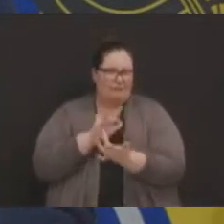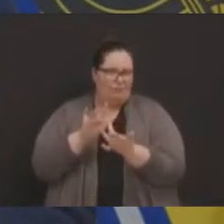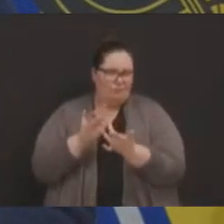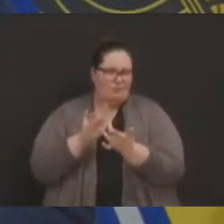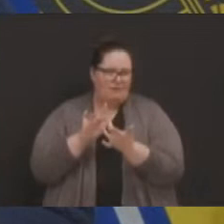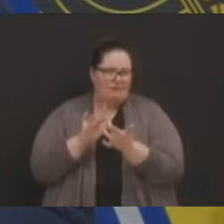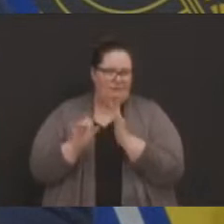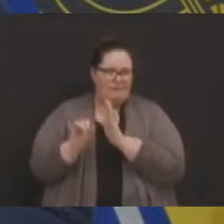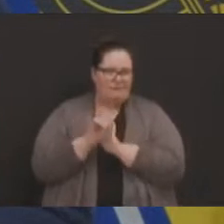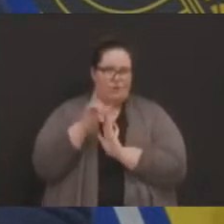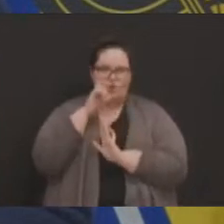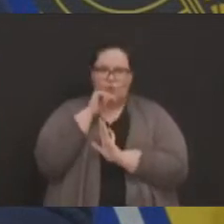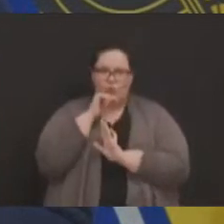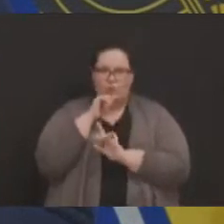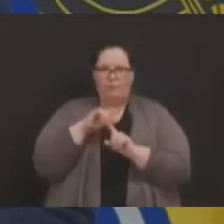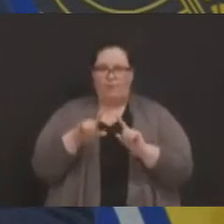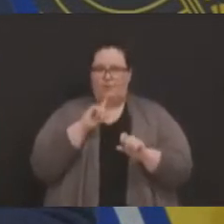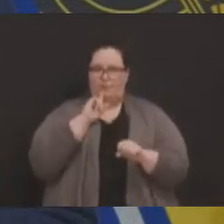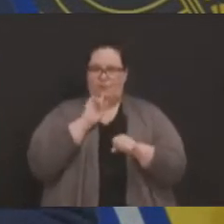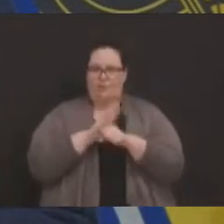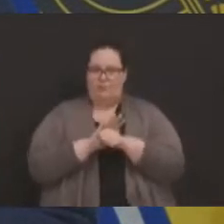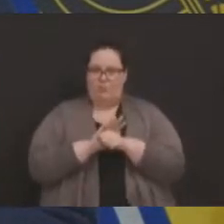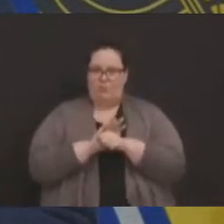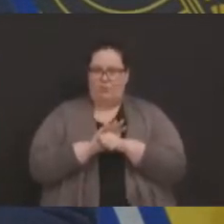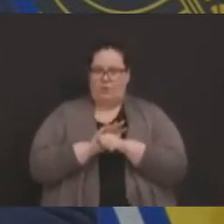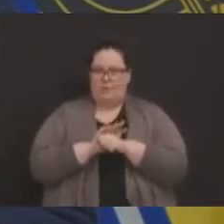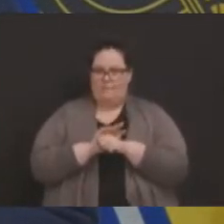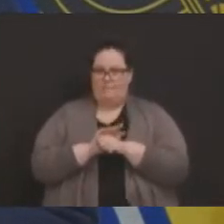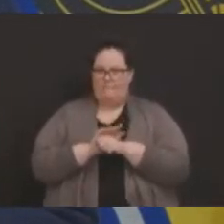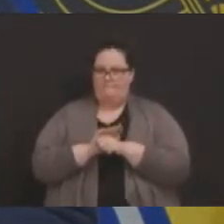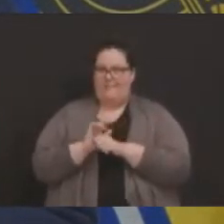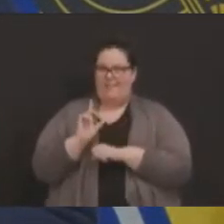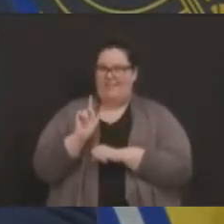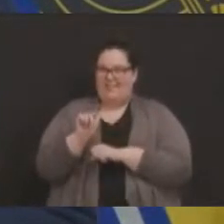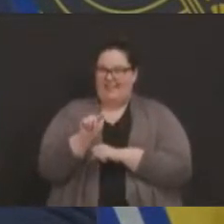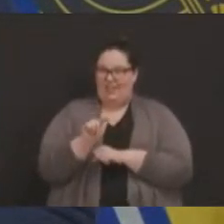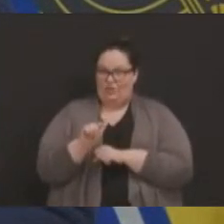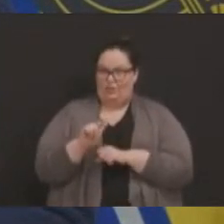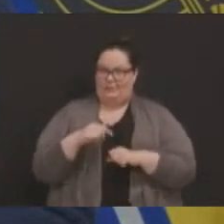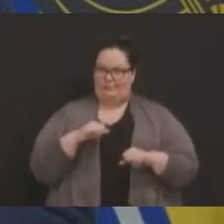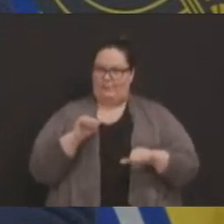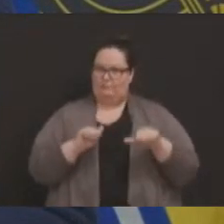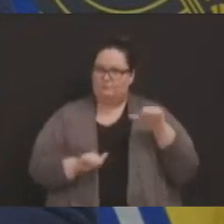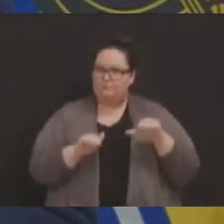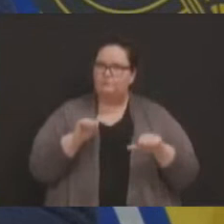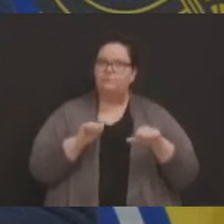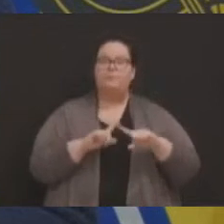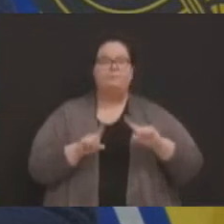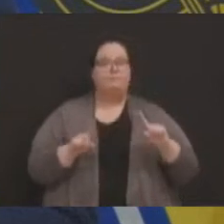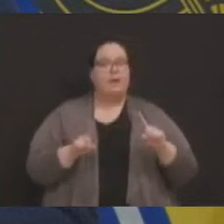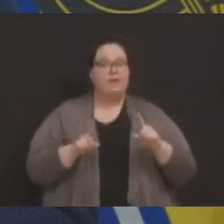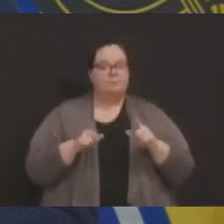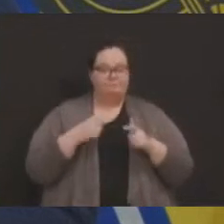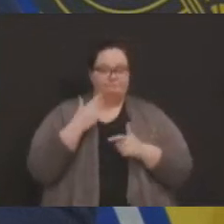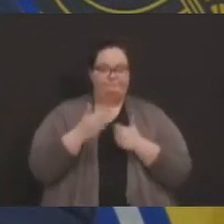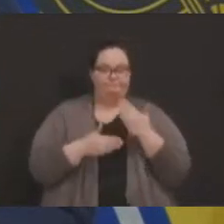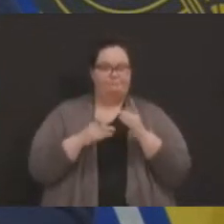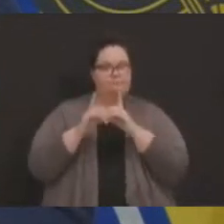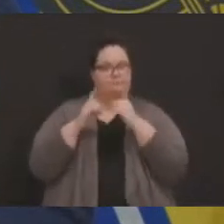the department and being briefed at different times, we certainly are in touch with most of them, and especially through our